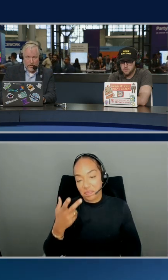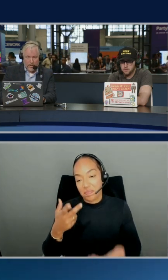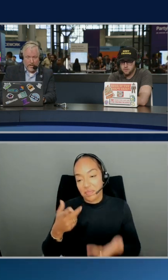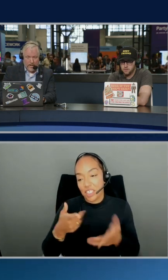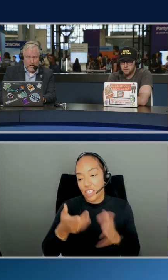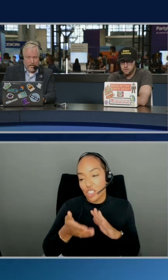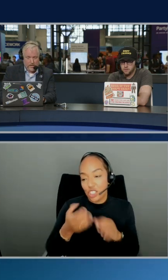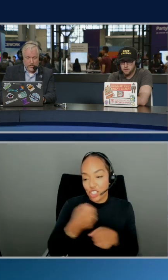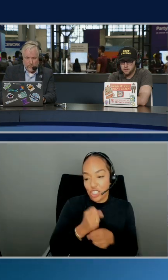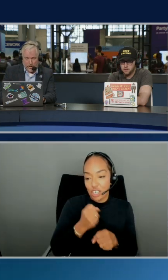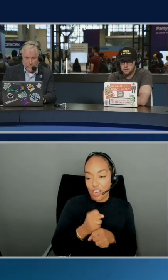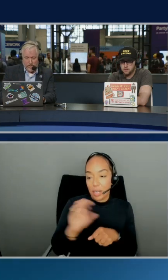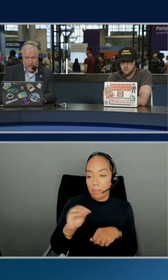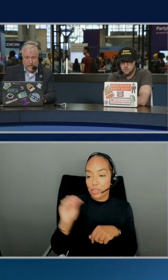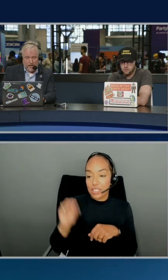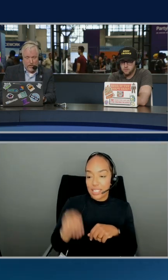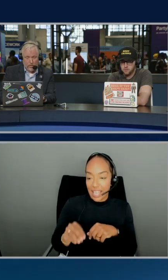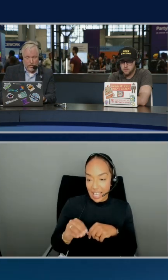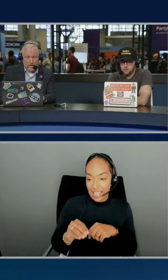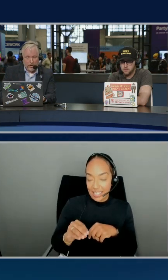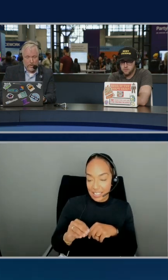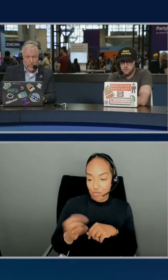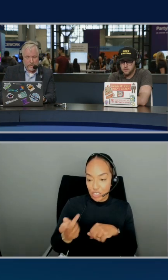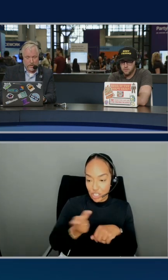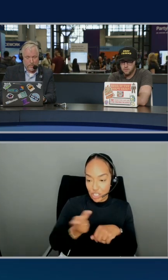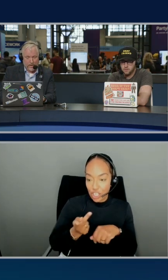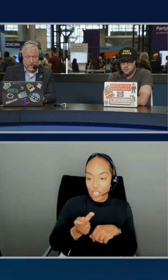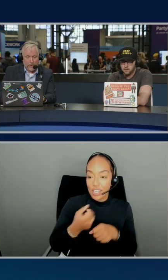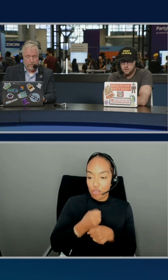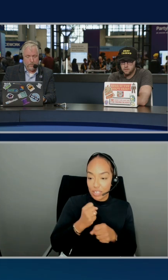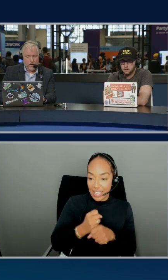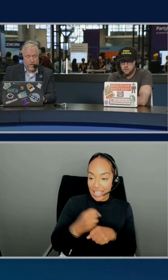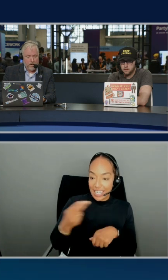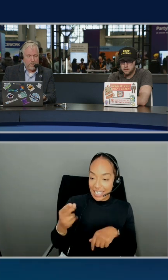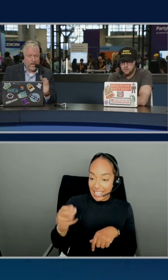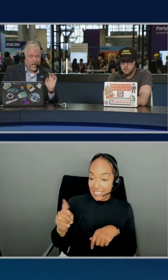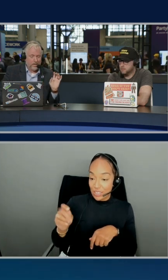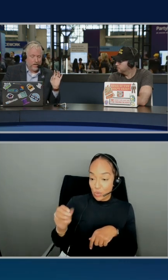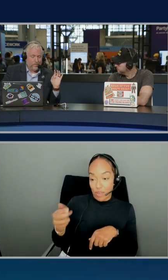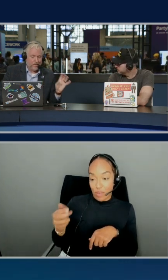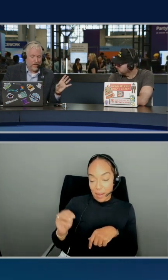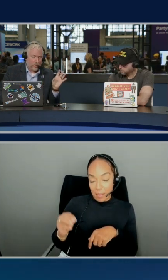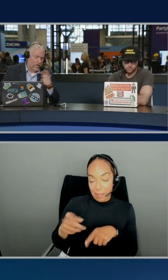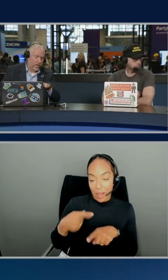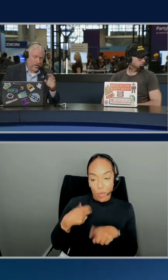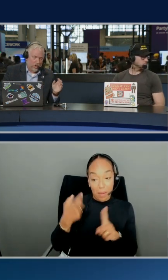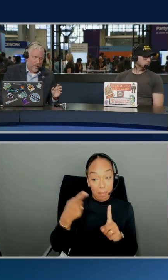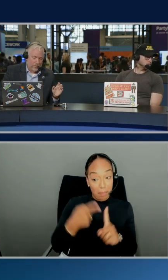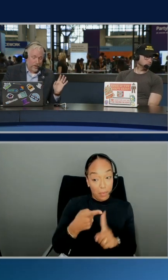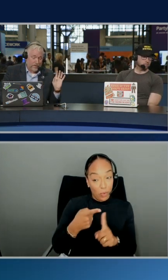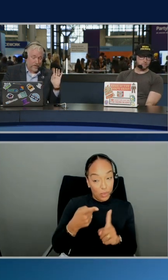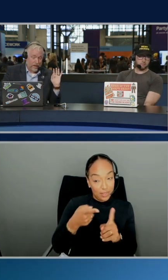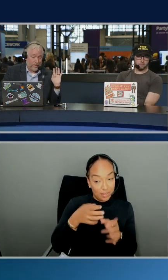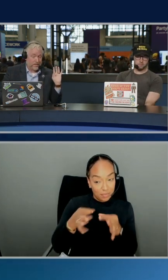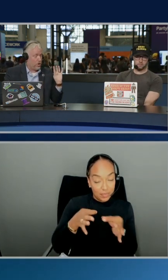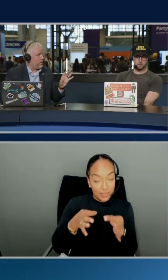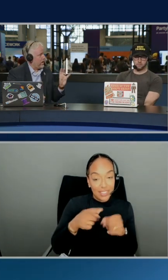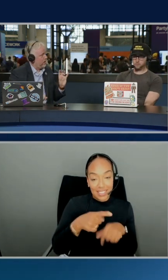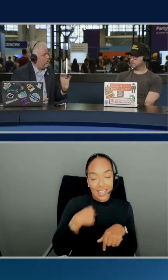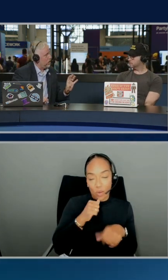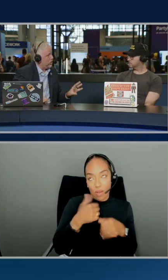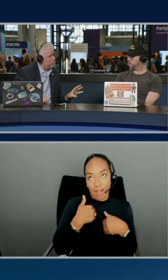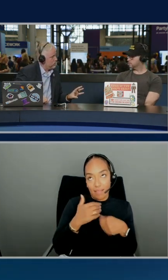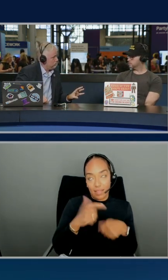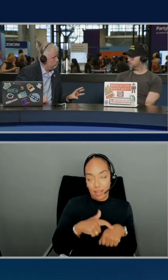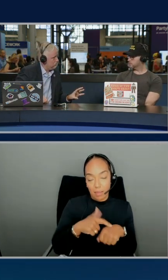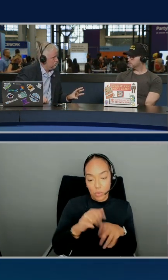and create a histogram of this. Now I want to point something out here. The data that I'm giving it, we're not going to open up, we don't have time, but it's open, high,